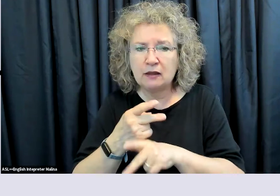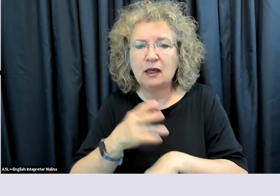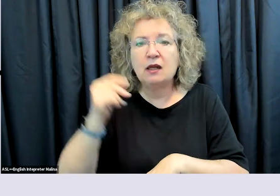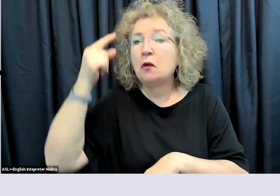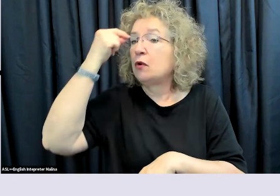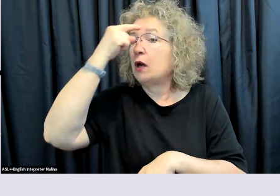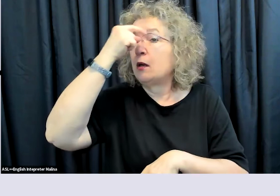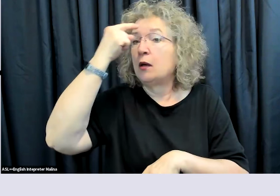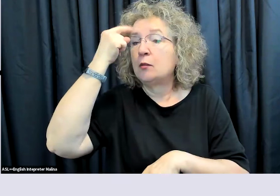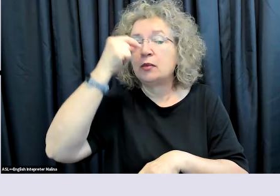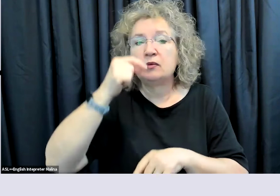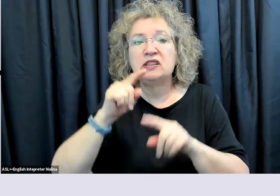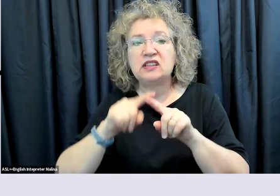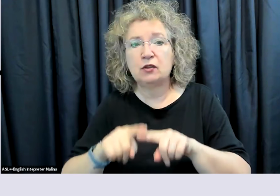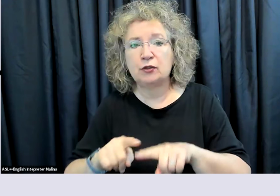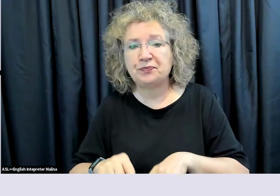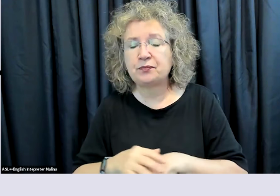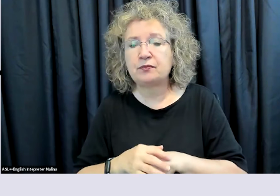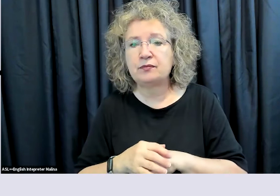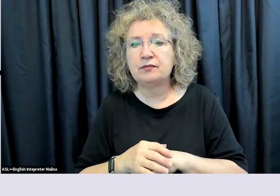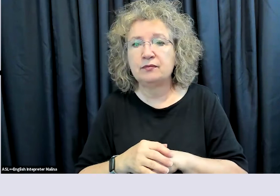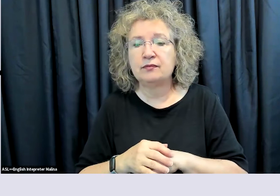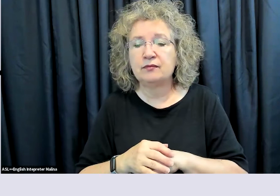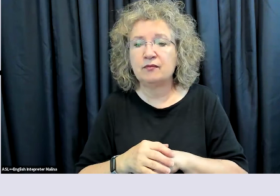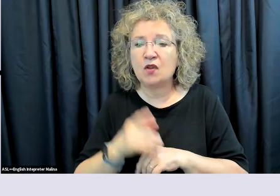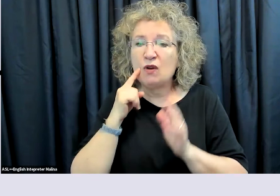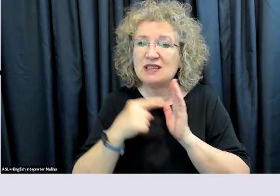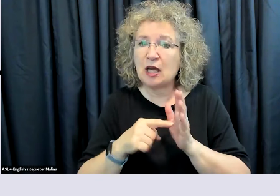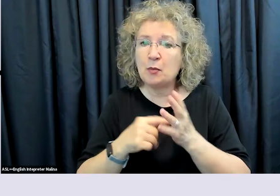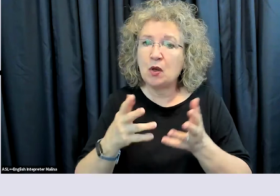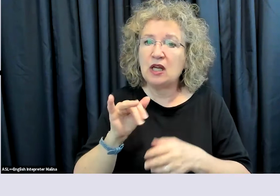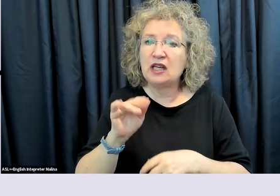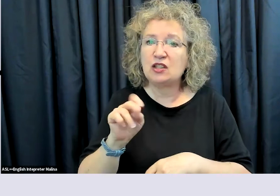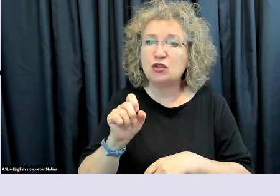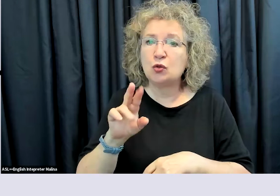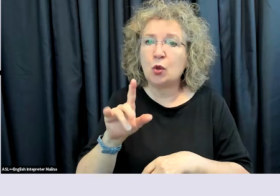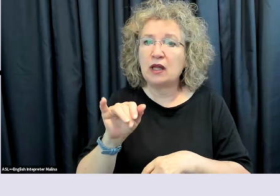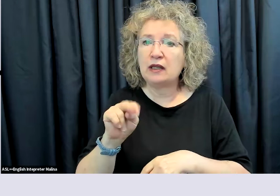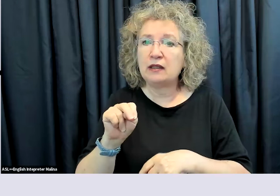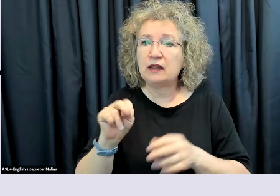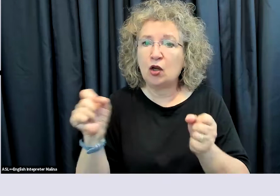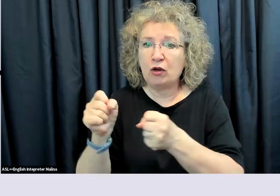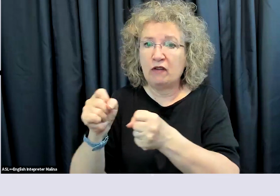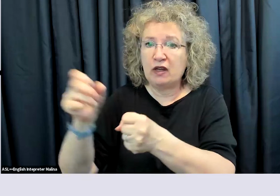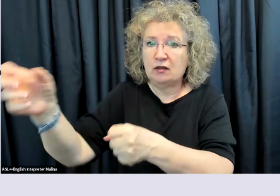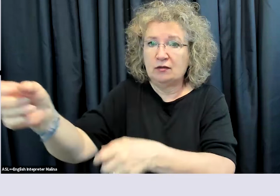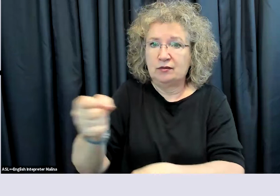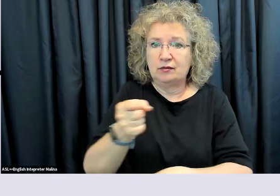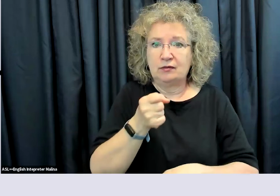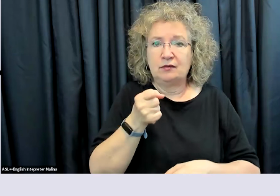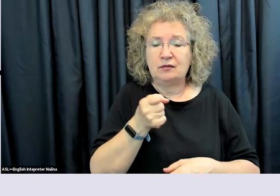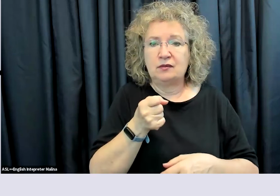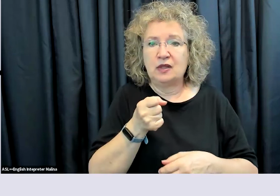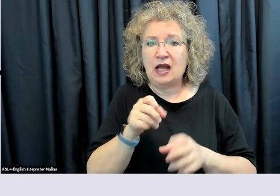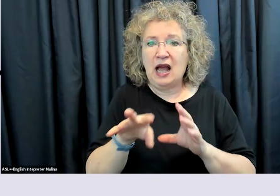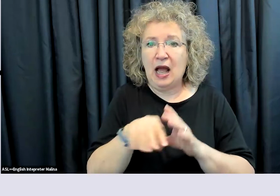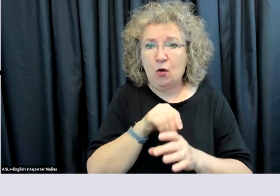insulin gradually loses effectiveness when it's taken out of the fridge, and especially when exposed to